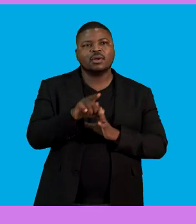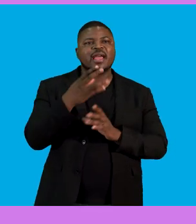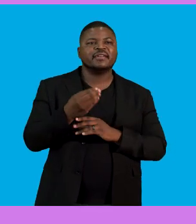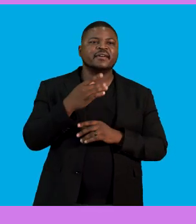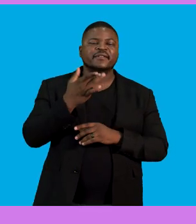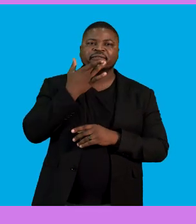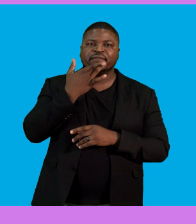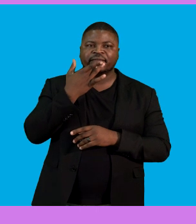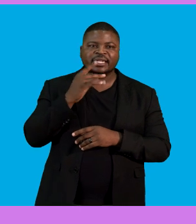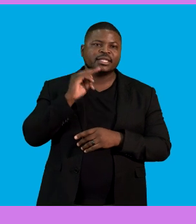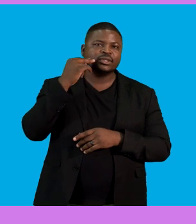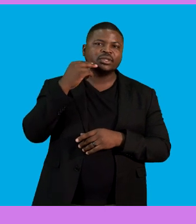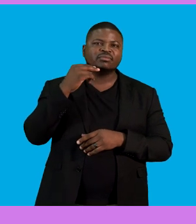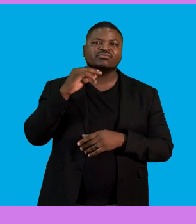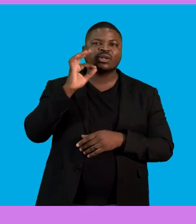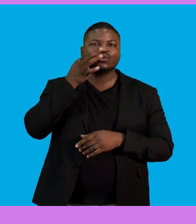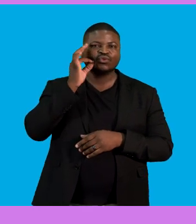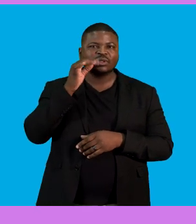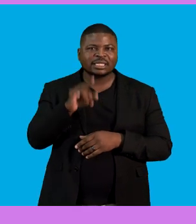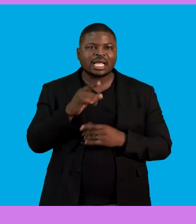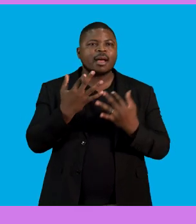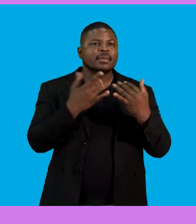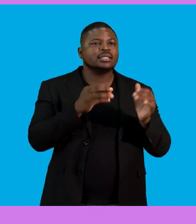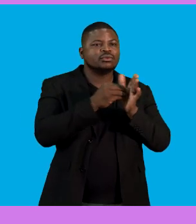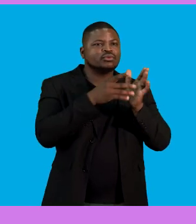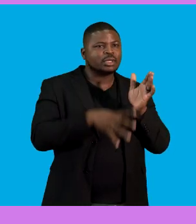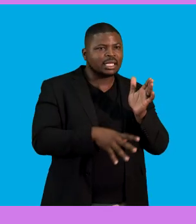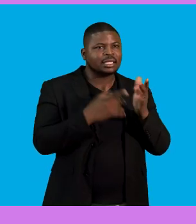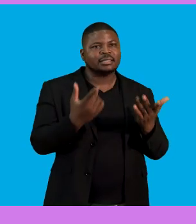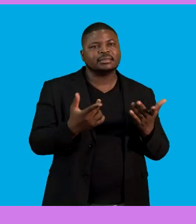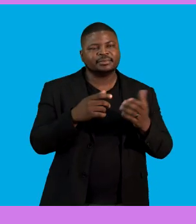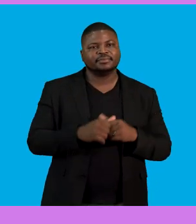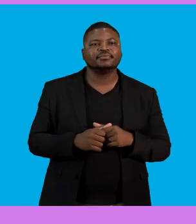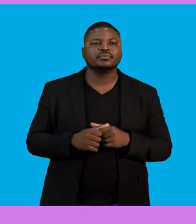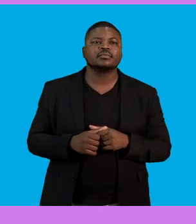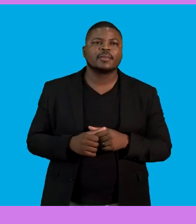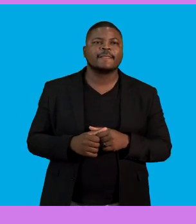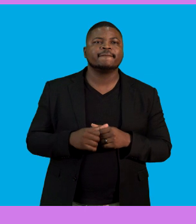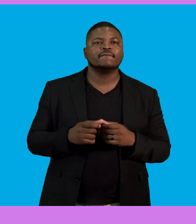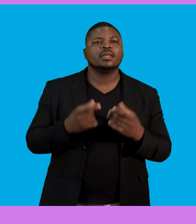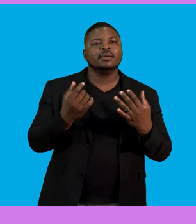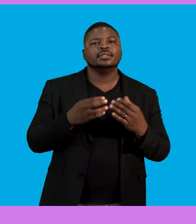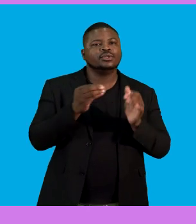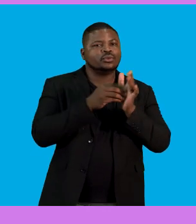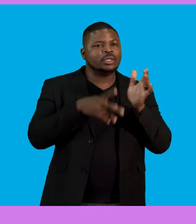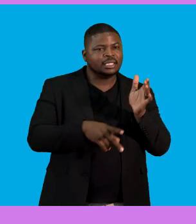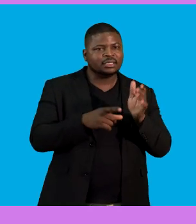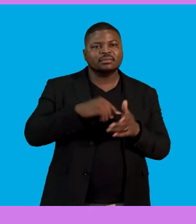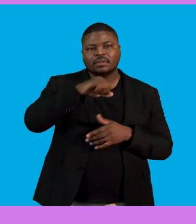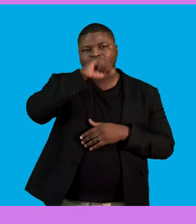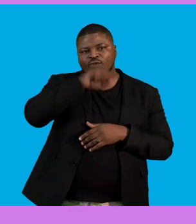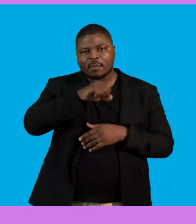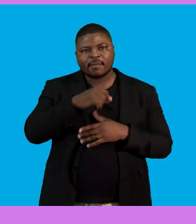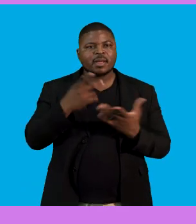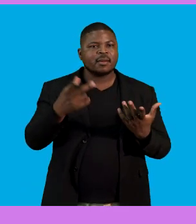the favorite candy and the number of learners. So it means the frequency of this bar will give us the number of learners that